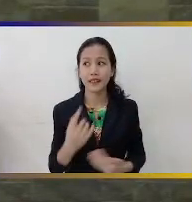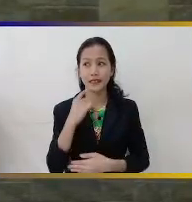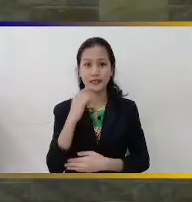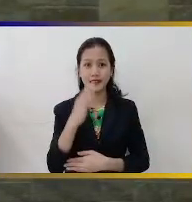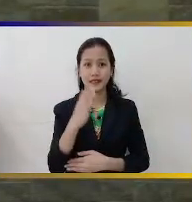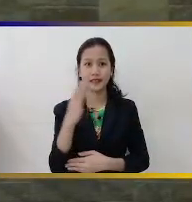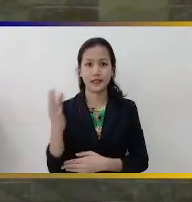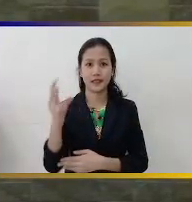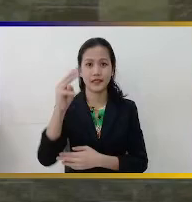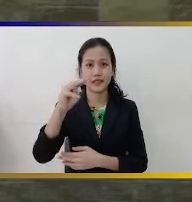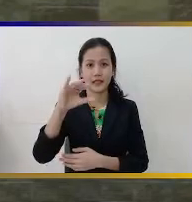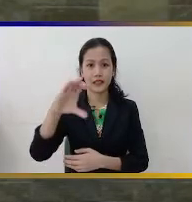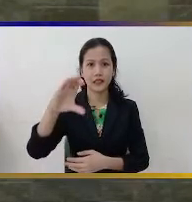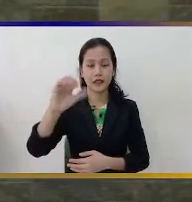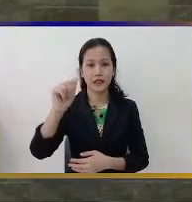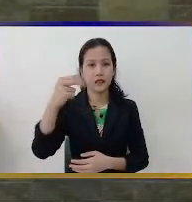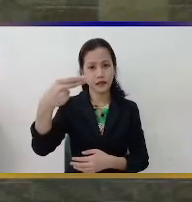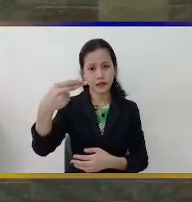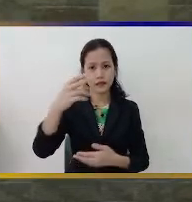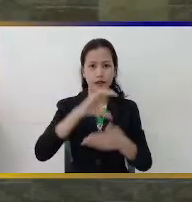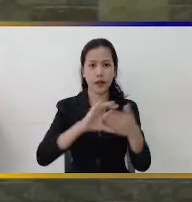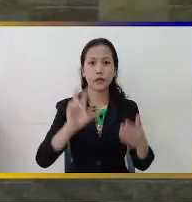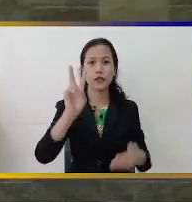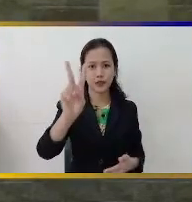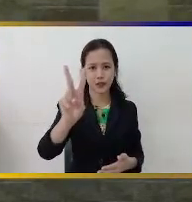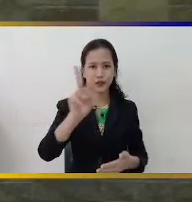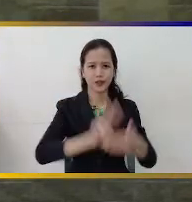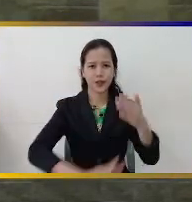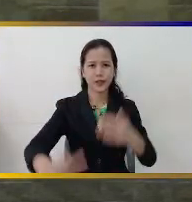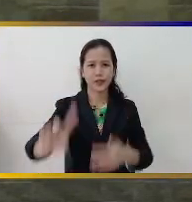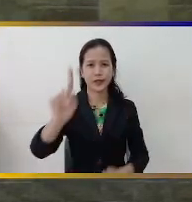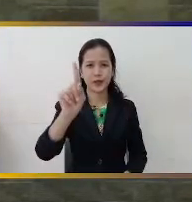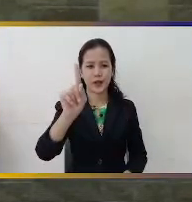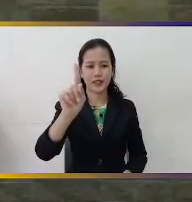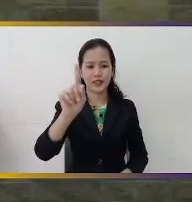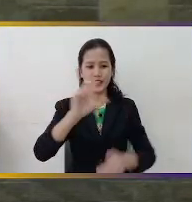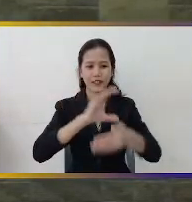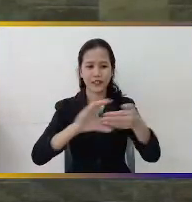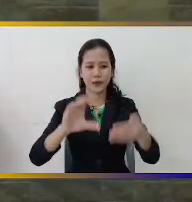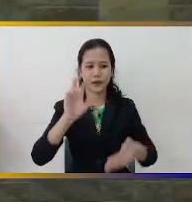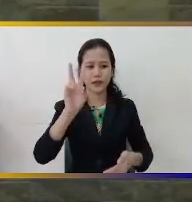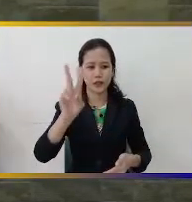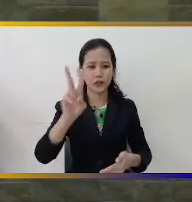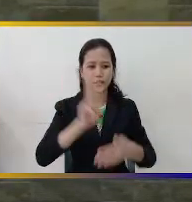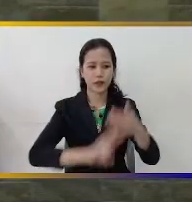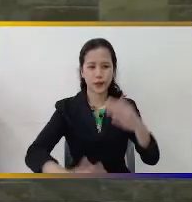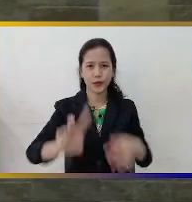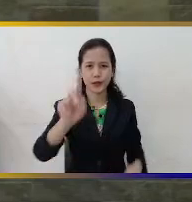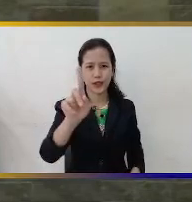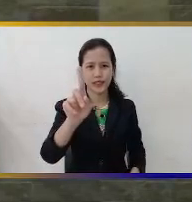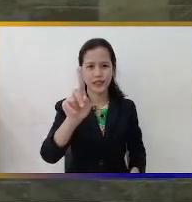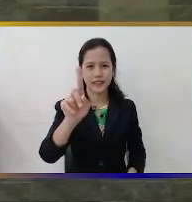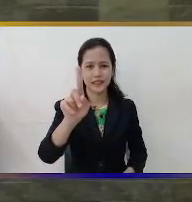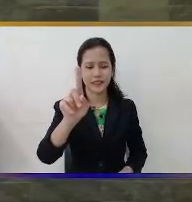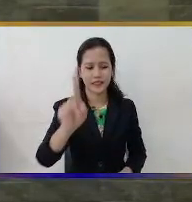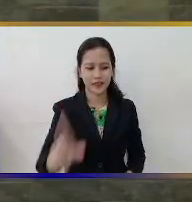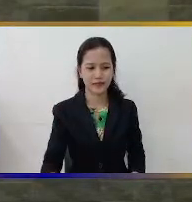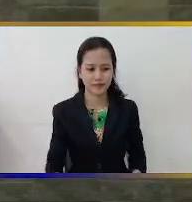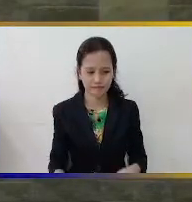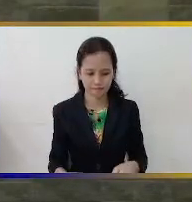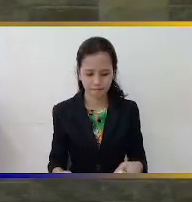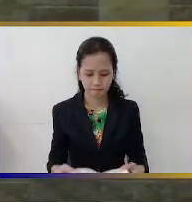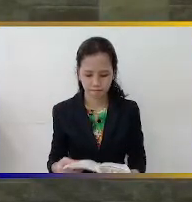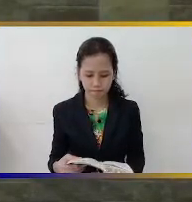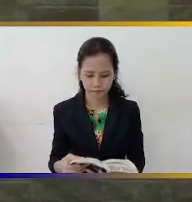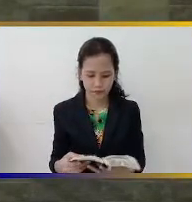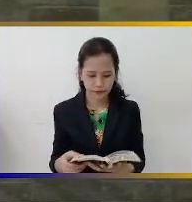Micah chapter number 2 in verse number 1, Woe to them that devise iniquity and work evil upon their beds.